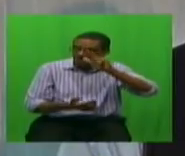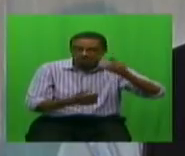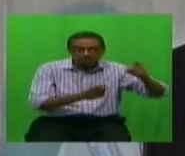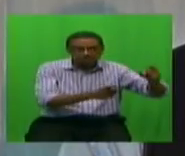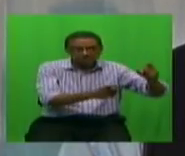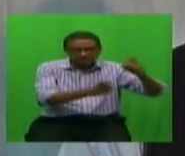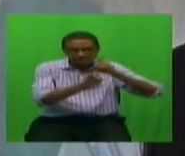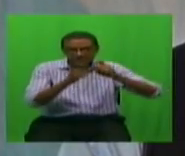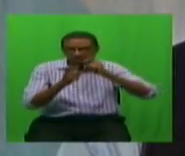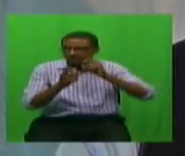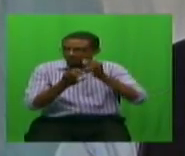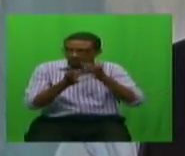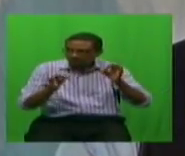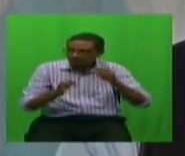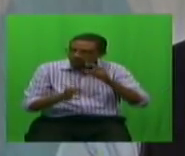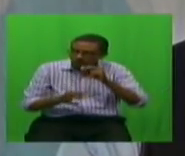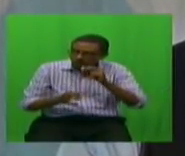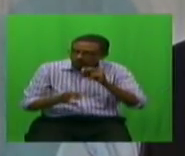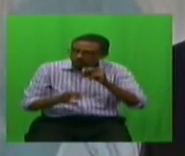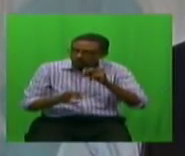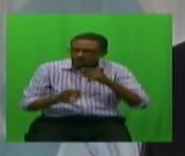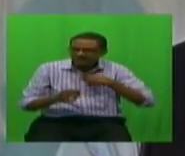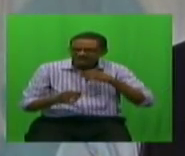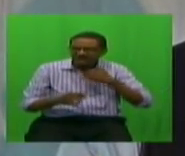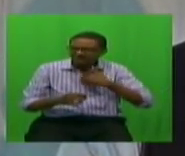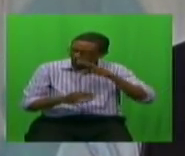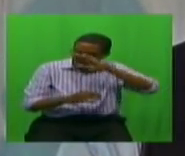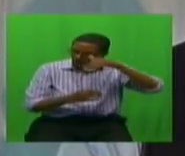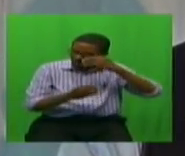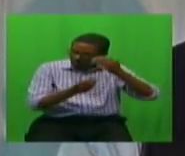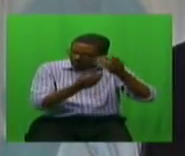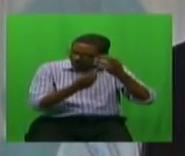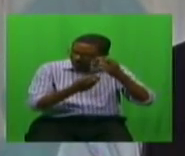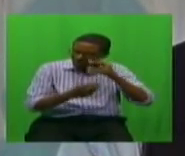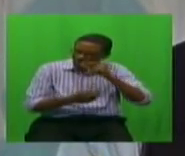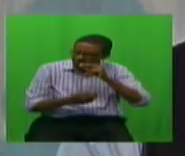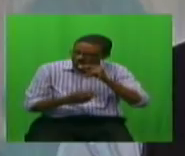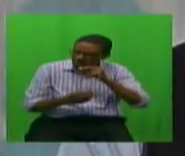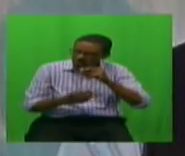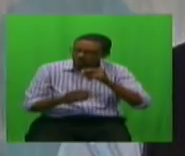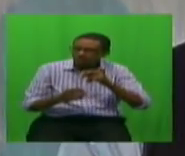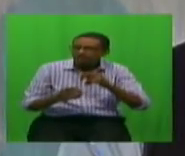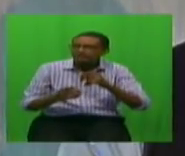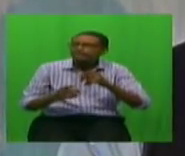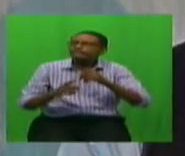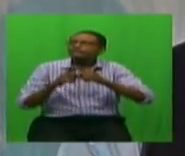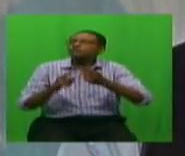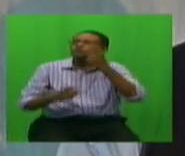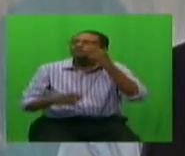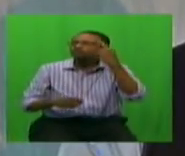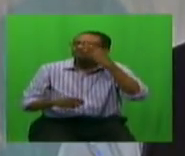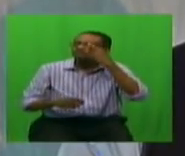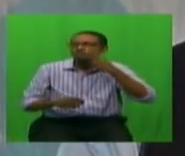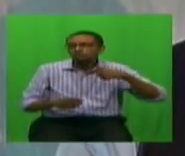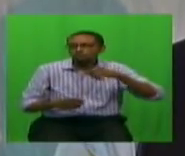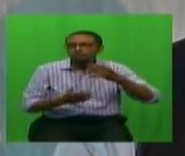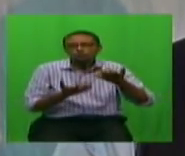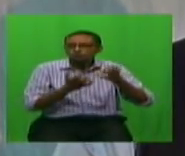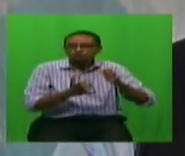have all of the specifics. What you've identified, Mr. Bassan, is one of the reasons we don't want to encourage it at this